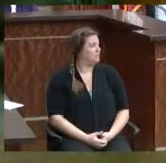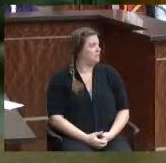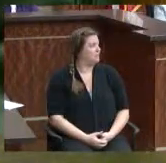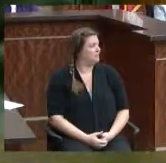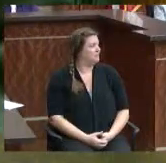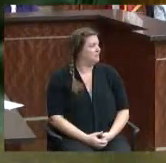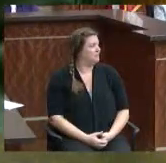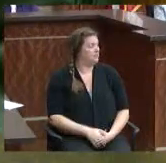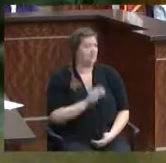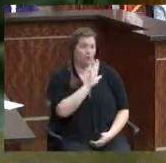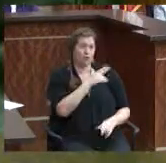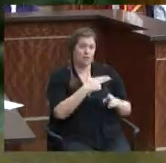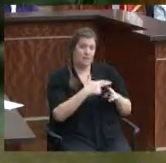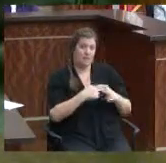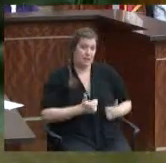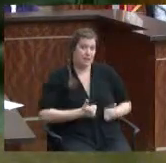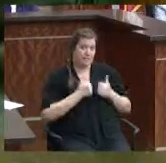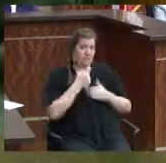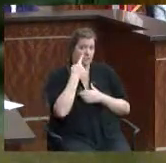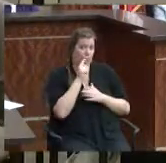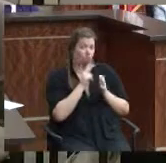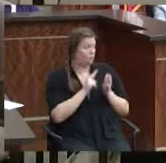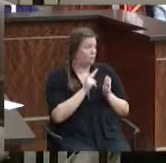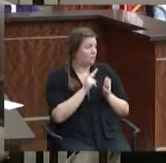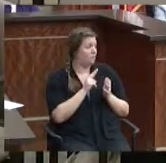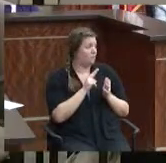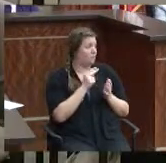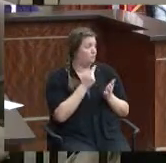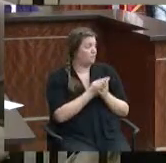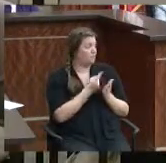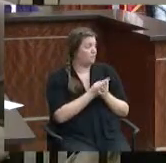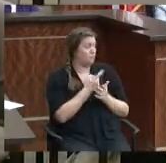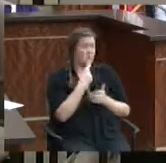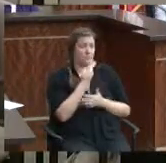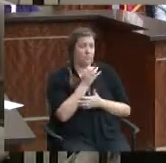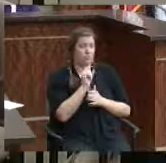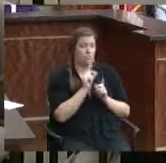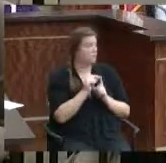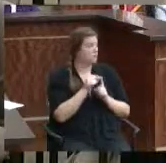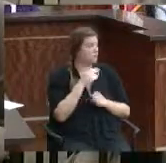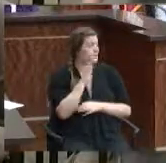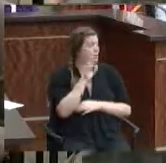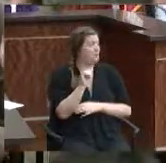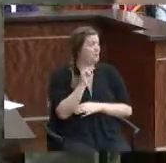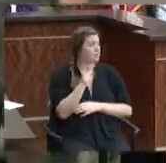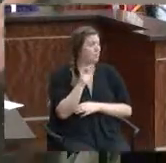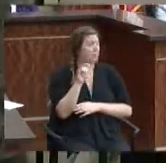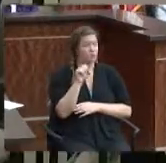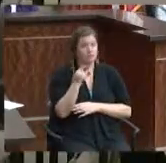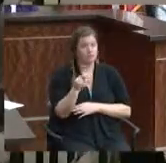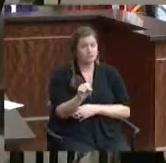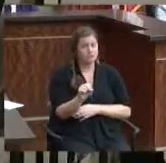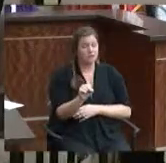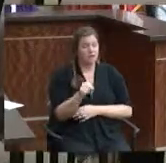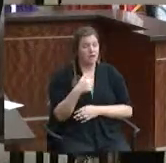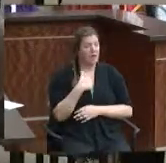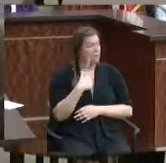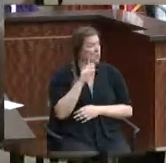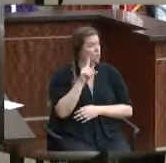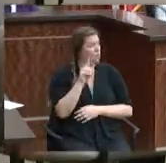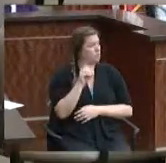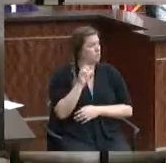Okay. Okay. Then you're going to say your name and address for the record, and you can say your few words. I am Billy Sellers. My address